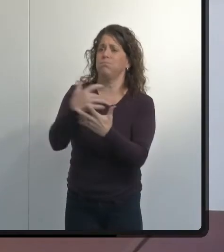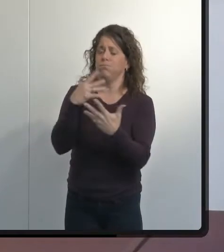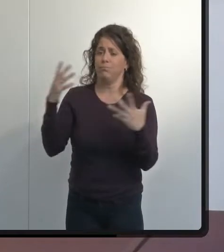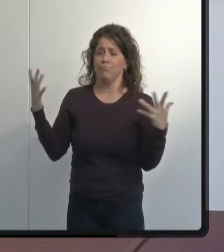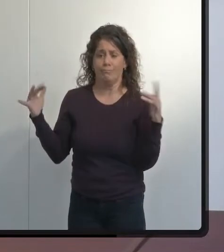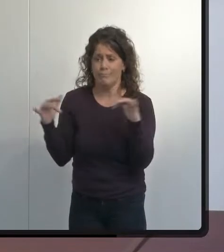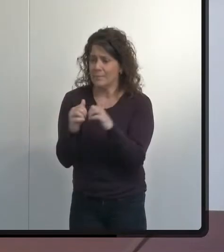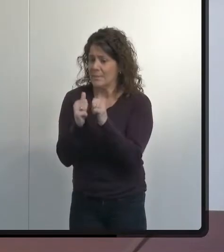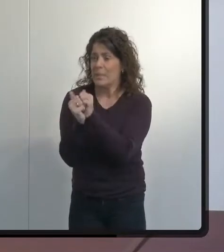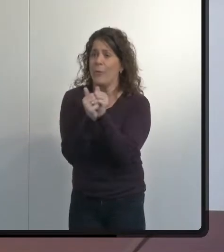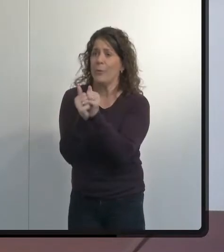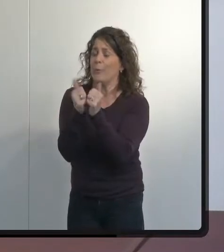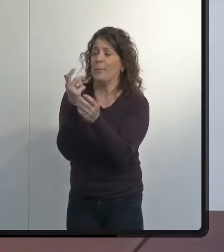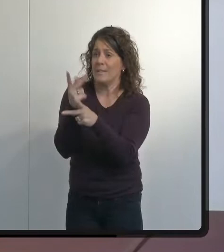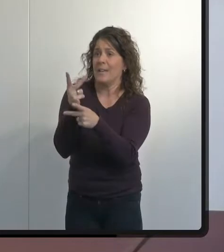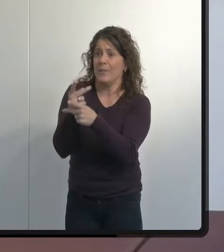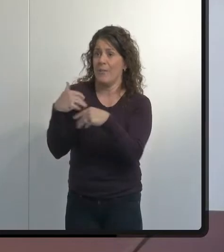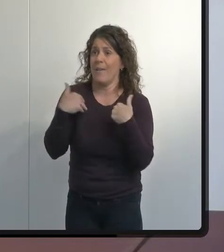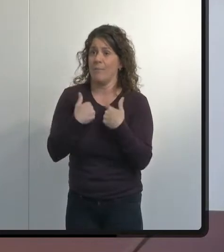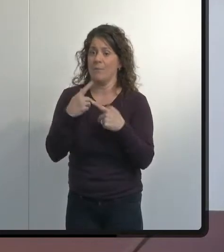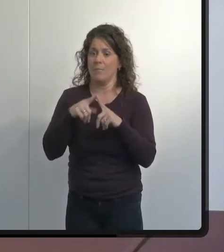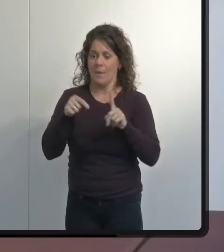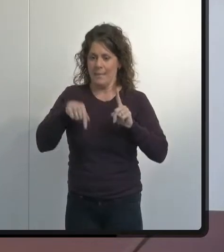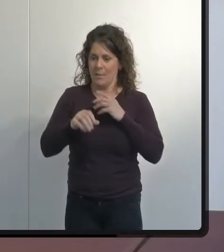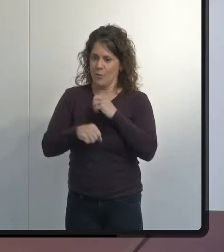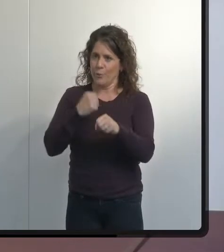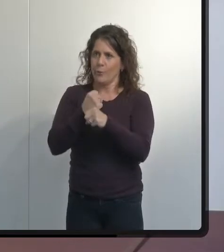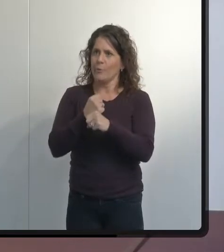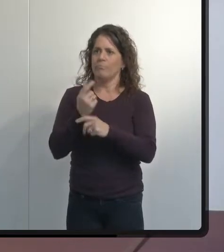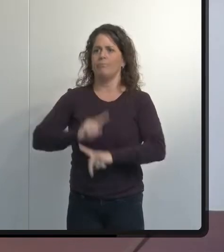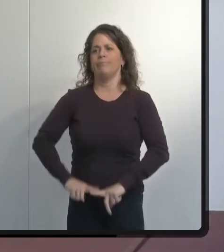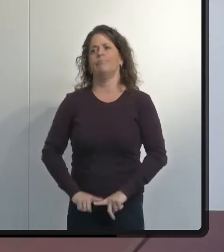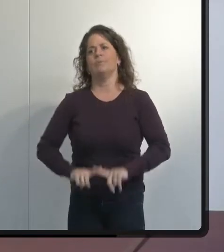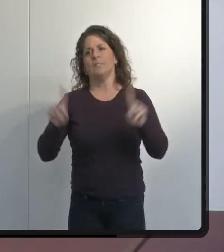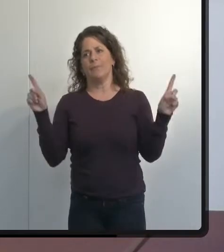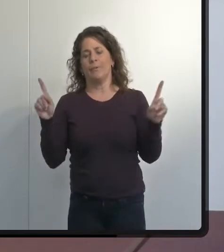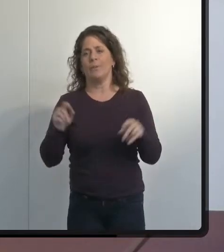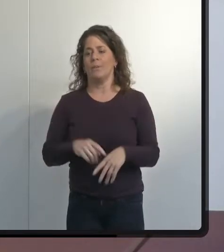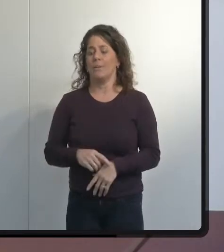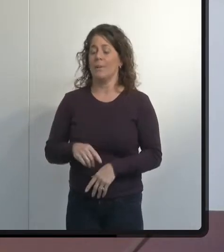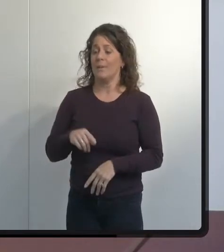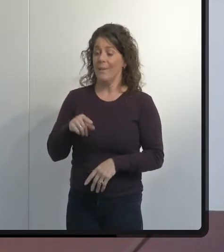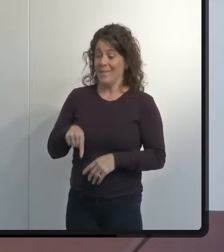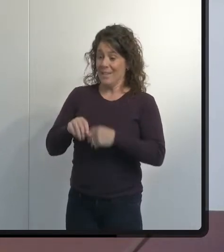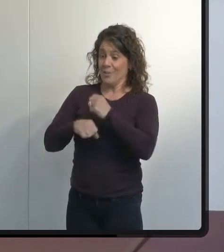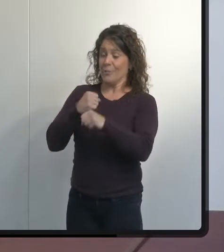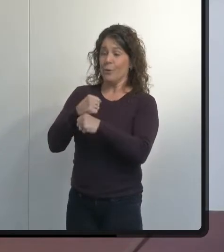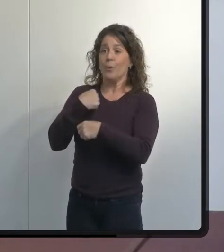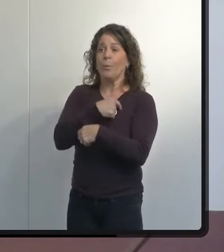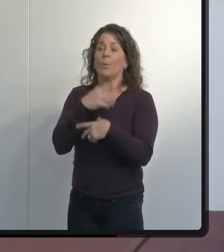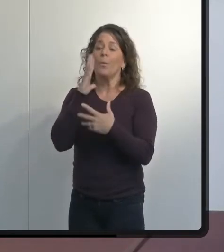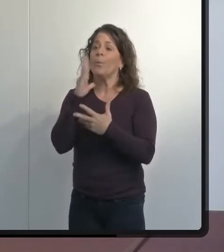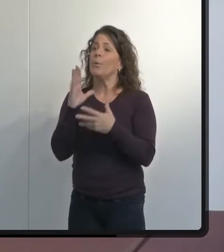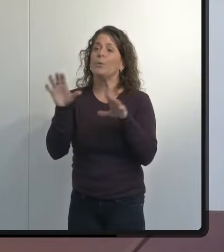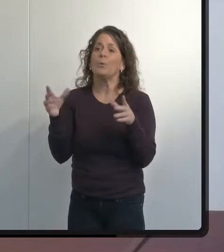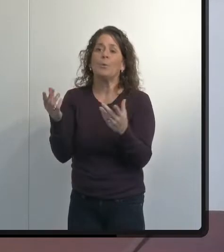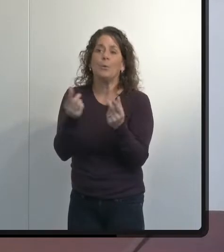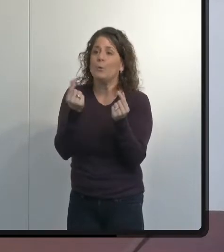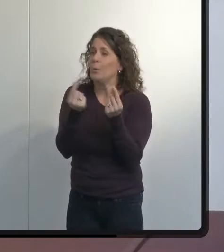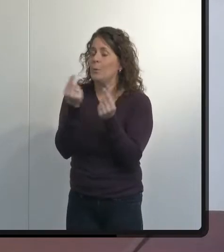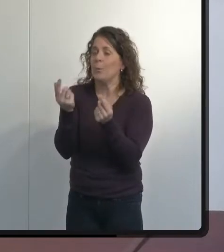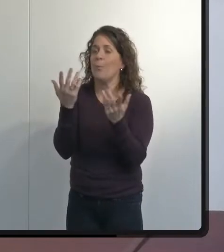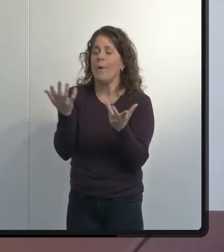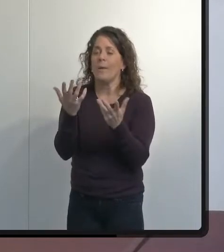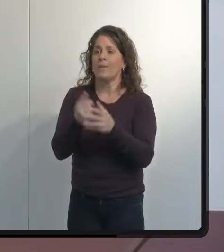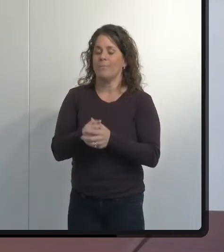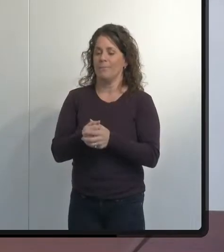animals, but this year is obviously different. To adjust to the new reality of COVID-19, the Wildlife Care Network is